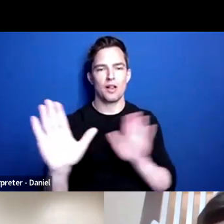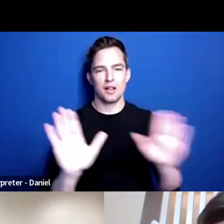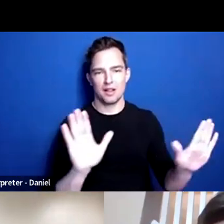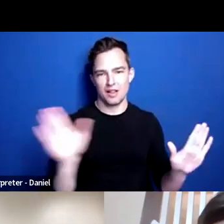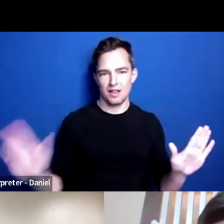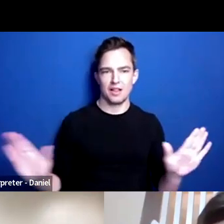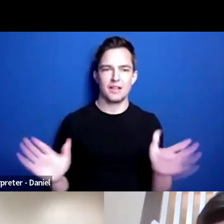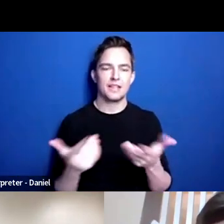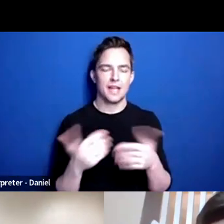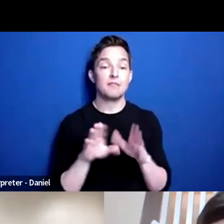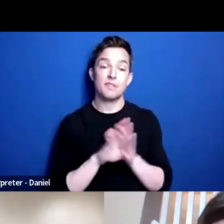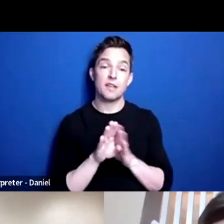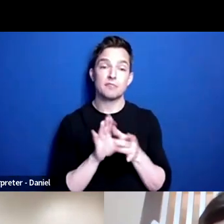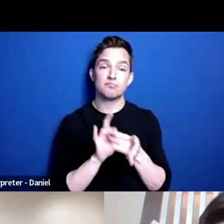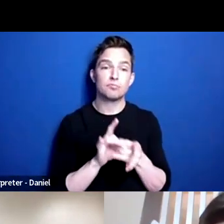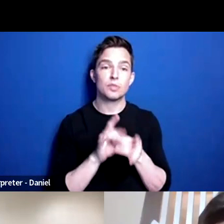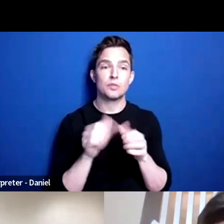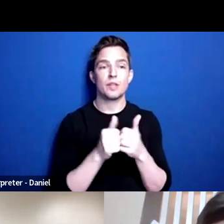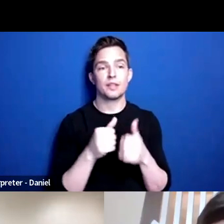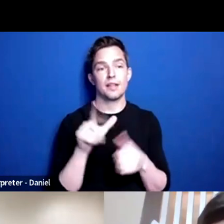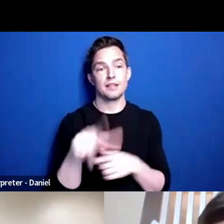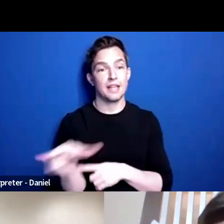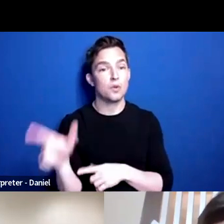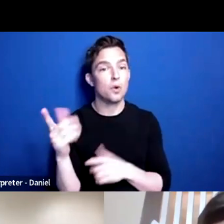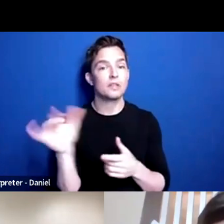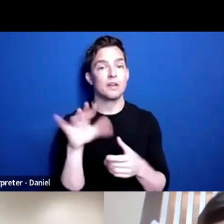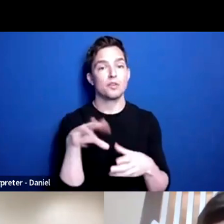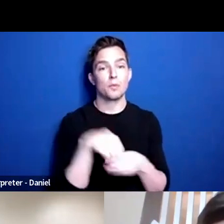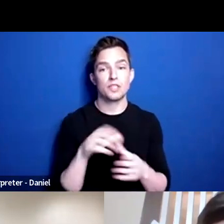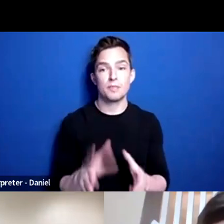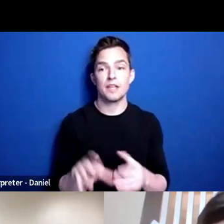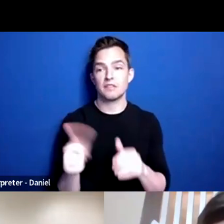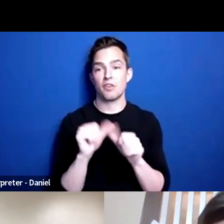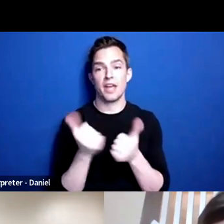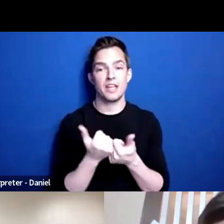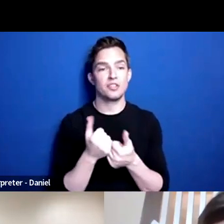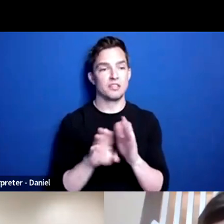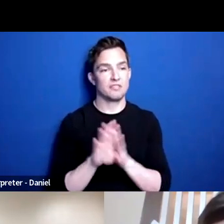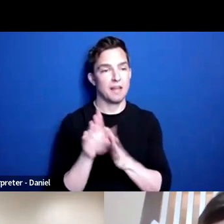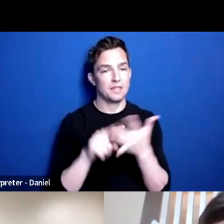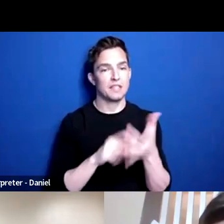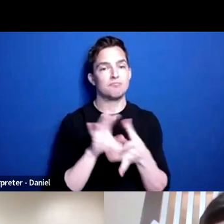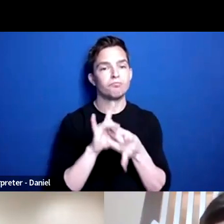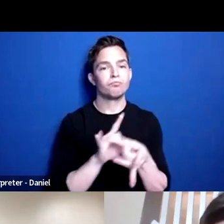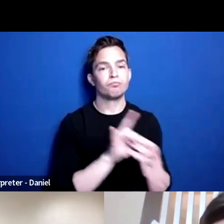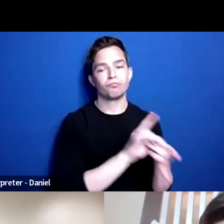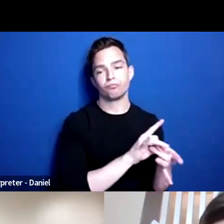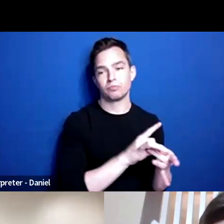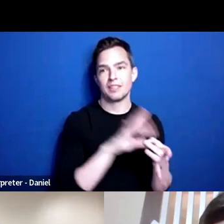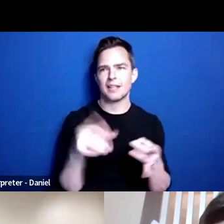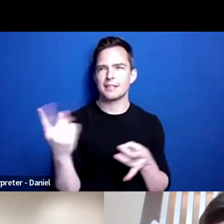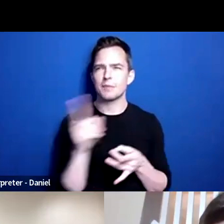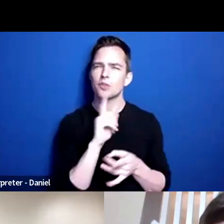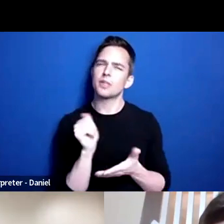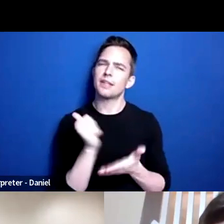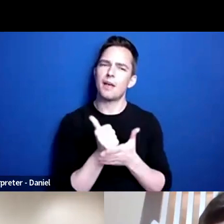managers developed relationships with landlords as well as with participants and other agencies. And so that's something that has really